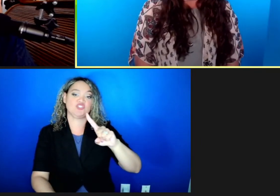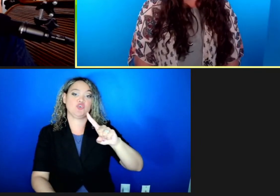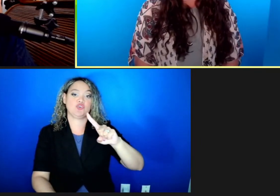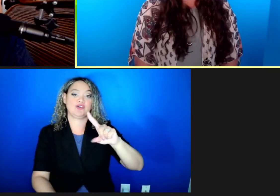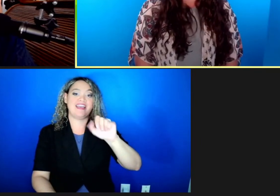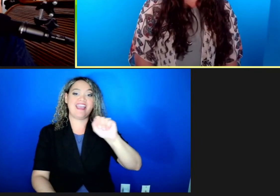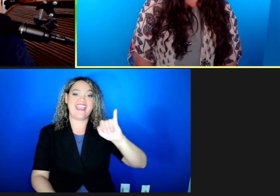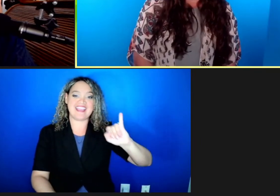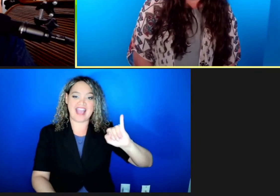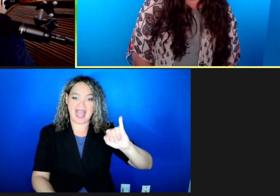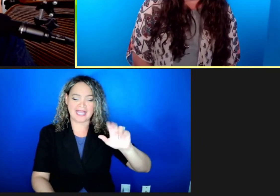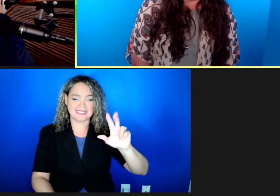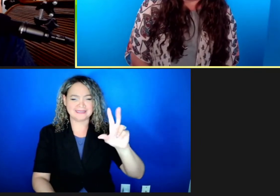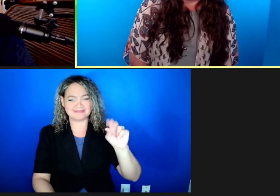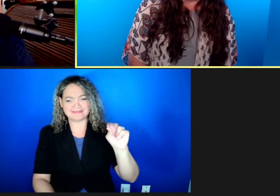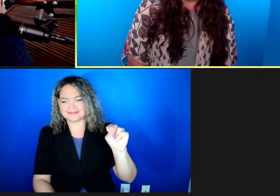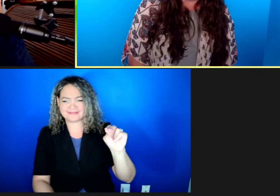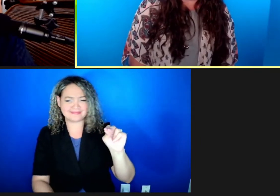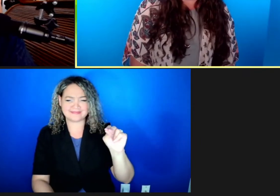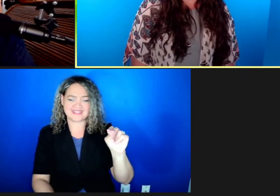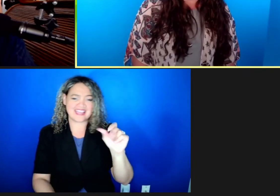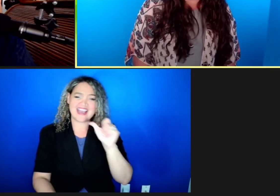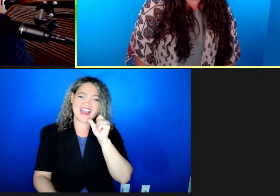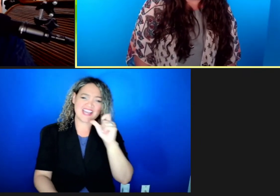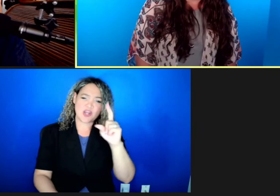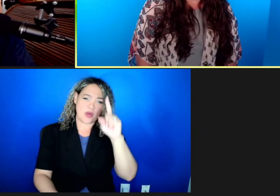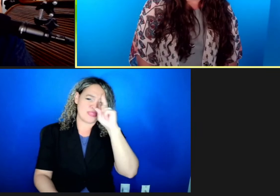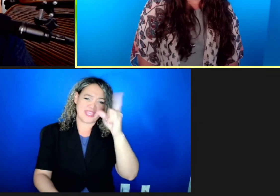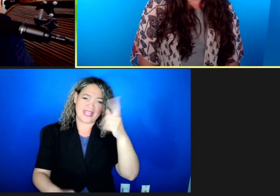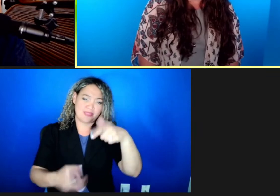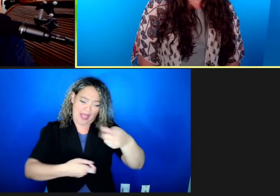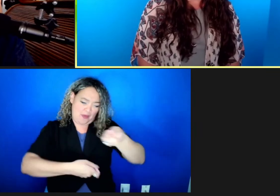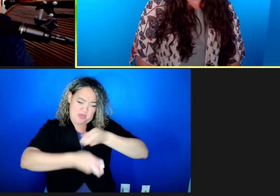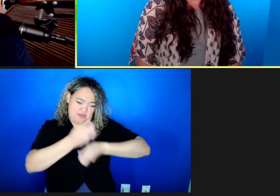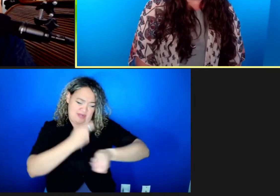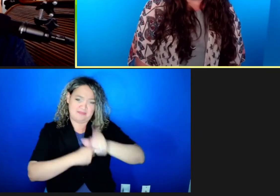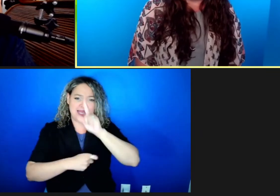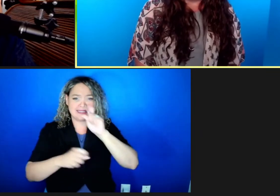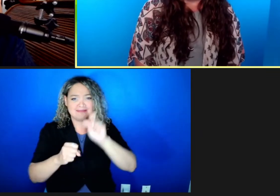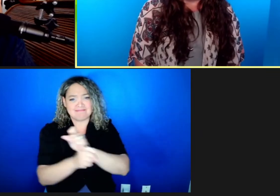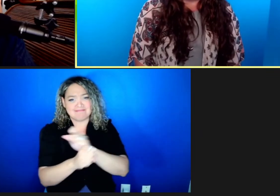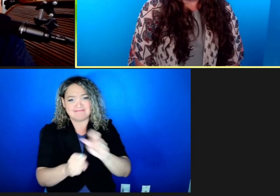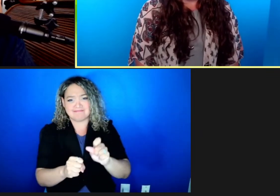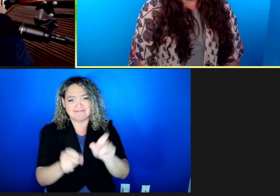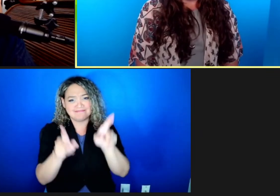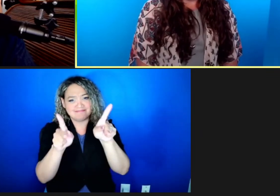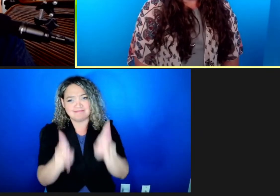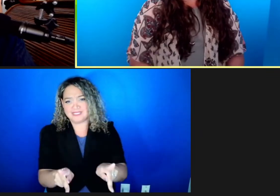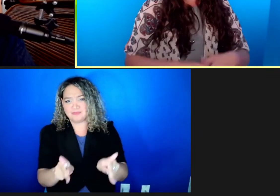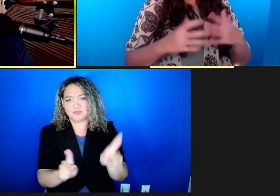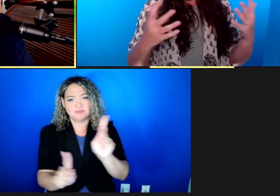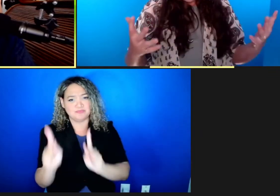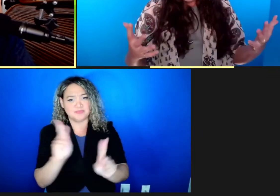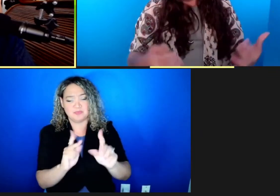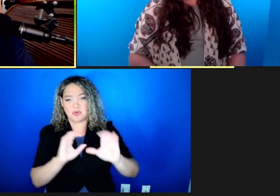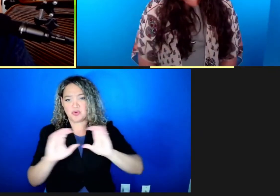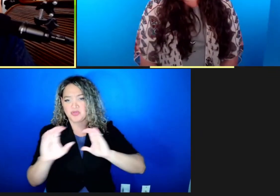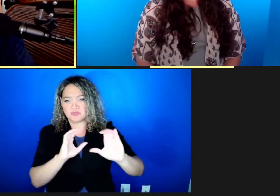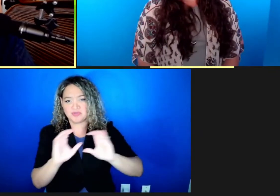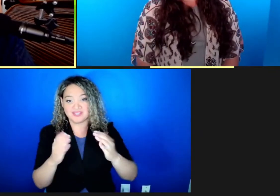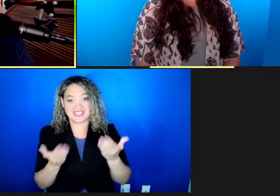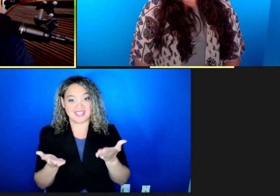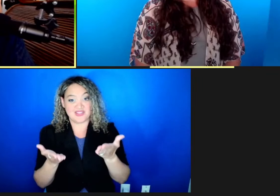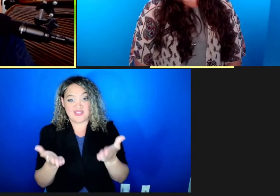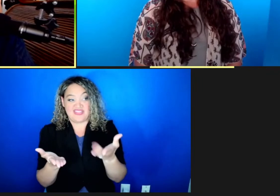things. Those kind of things, I don't ever see those taking the place of real life people communicating in a way